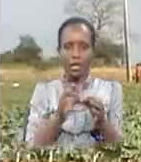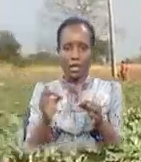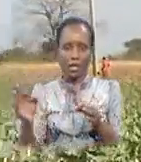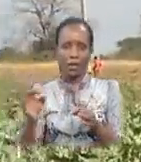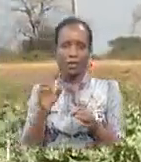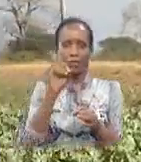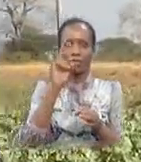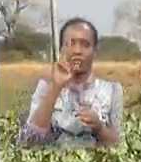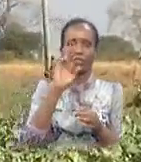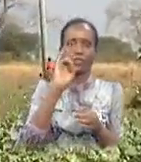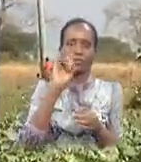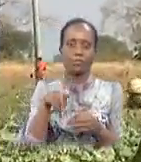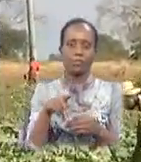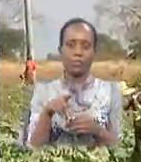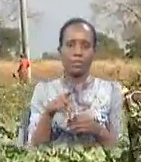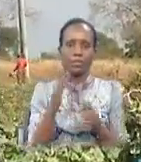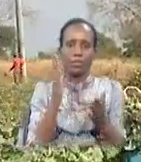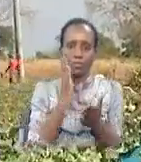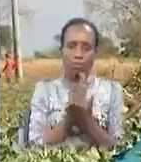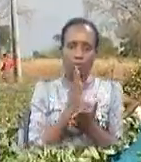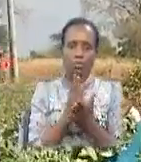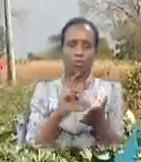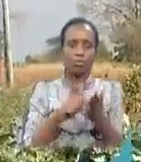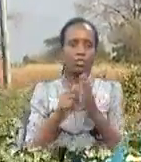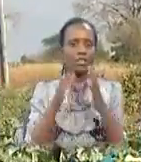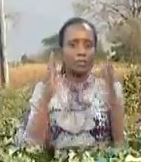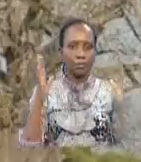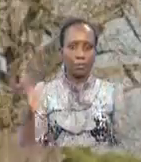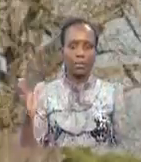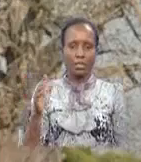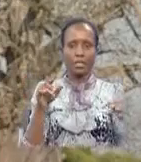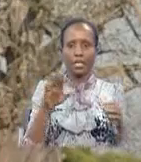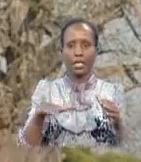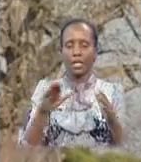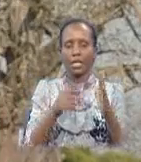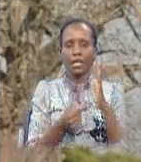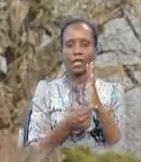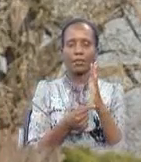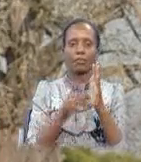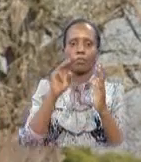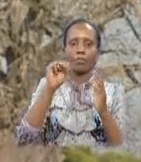drip. Hii ni mradi mkubwa sana area hii ya Mangelete.